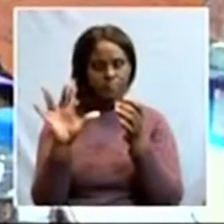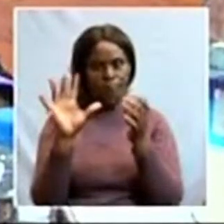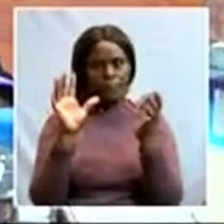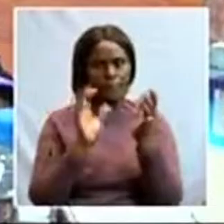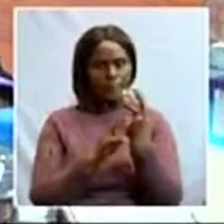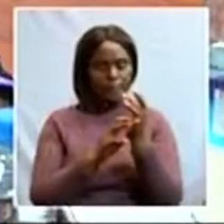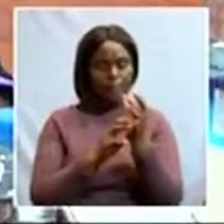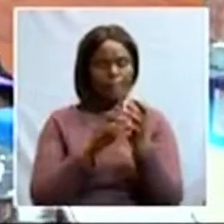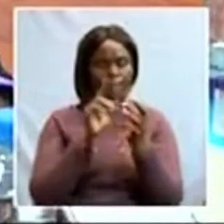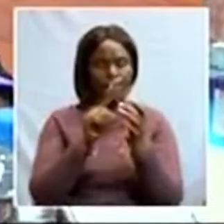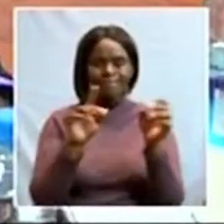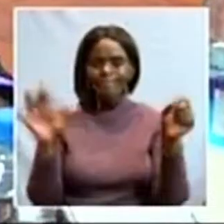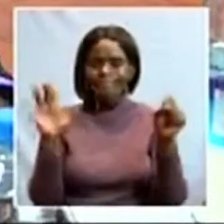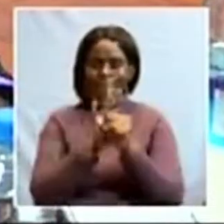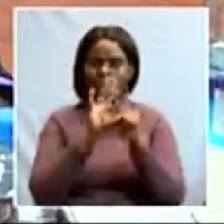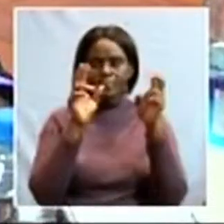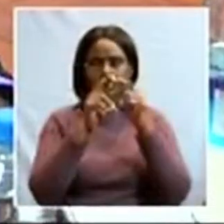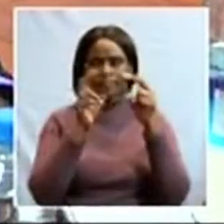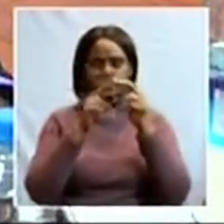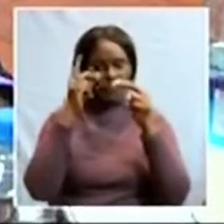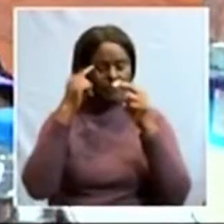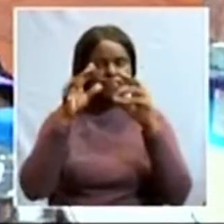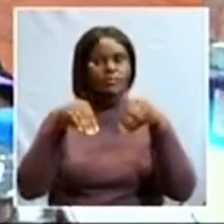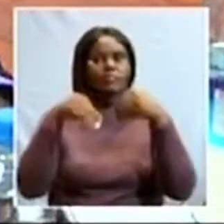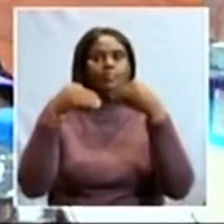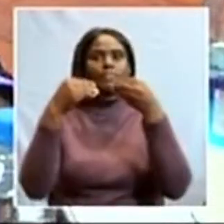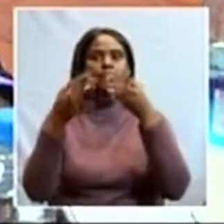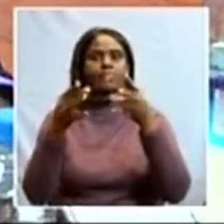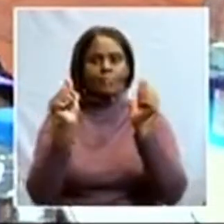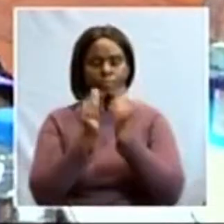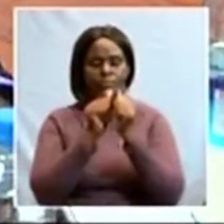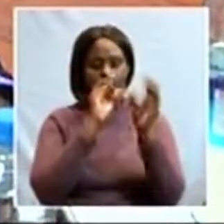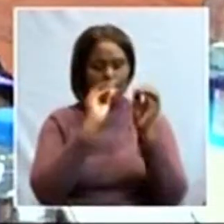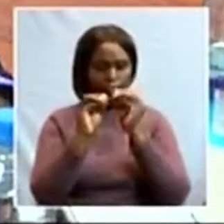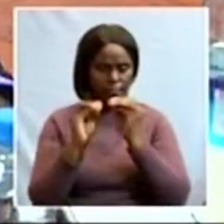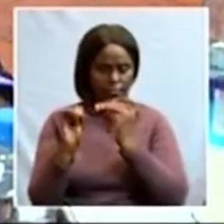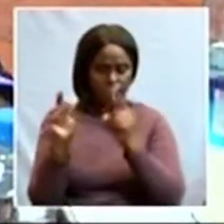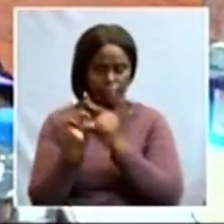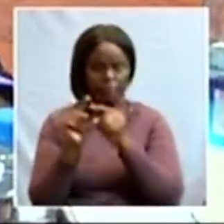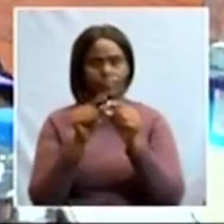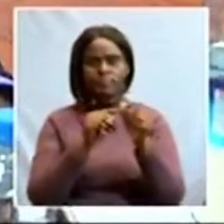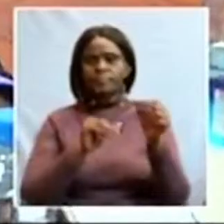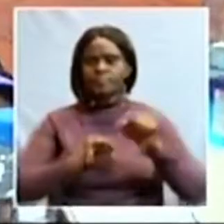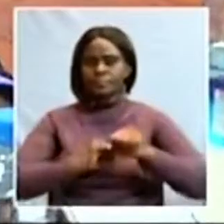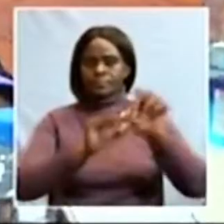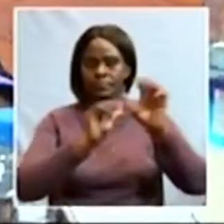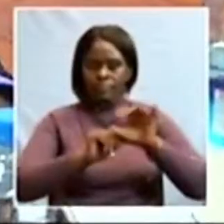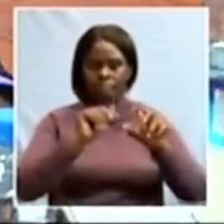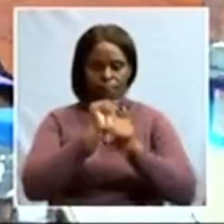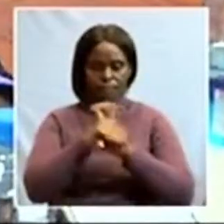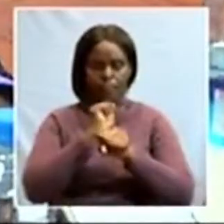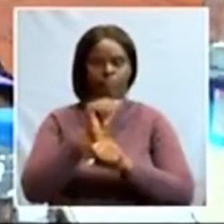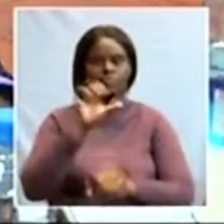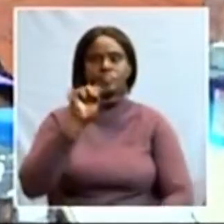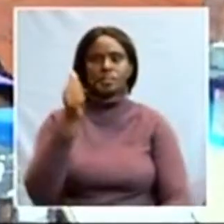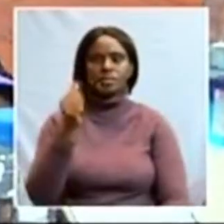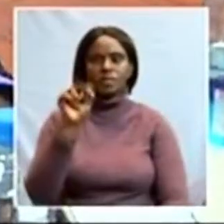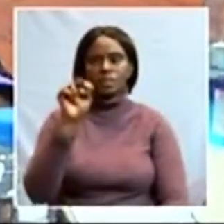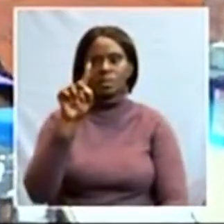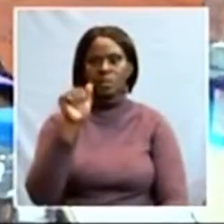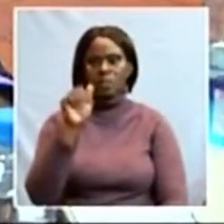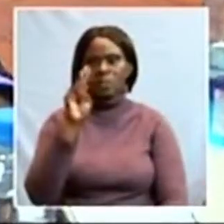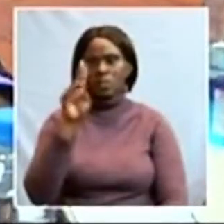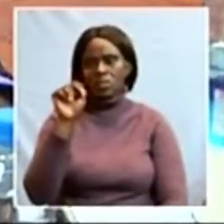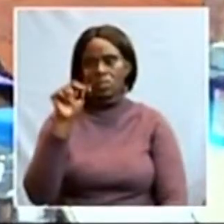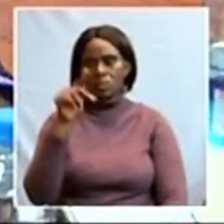85,000 was a full contract for supply and installation of plumbing work for Sandabunga Council Lodge,